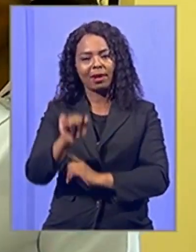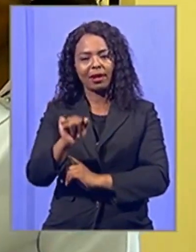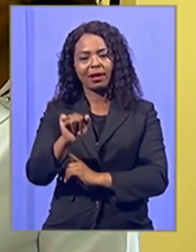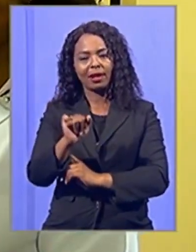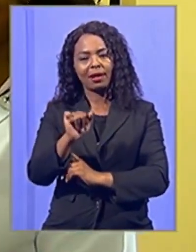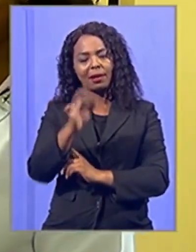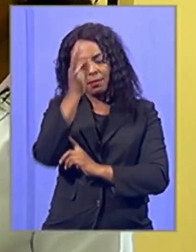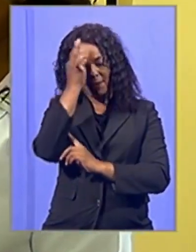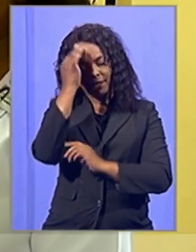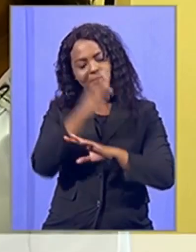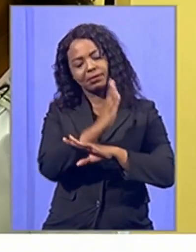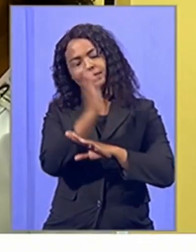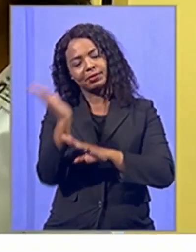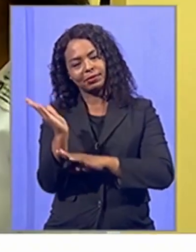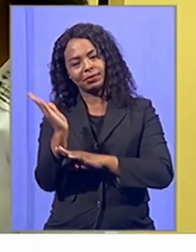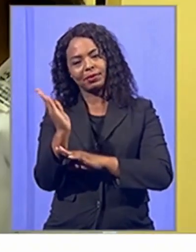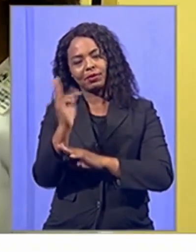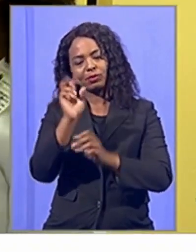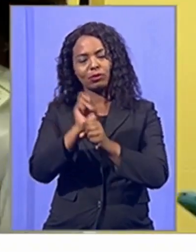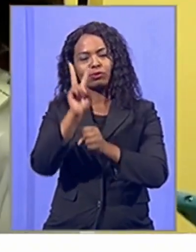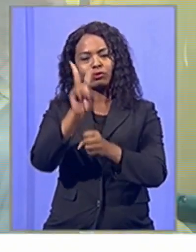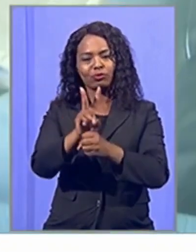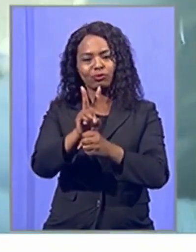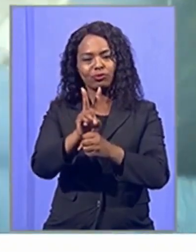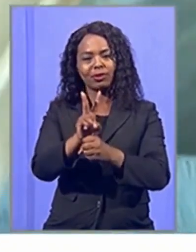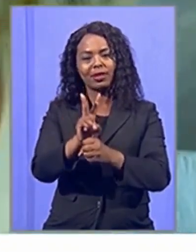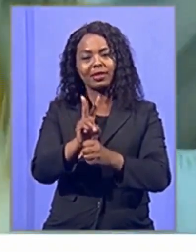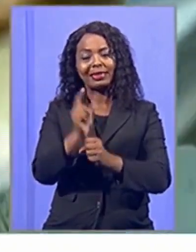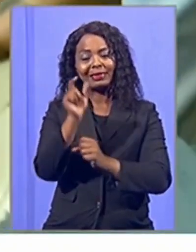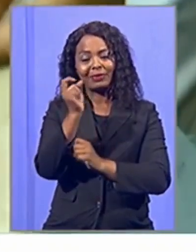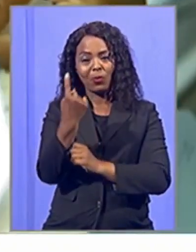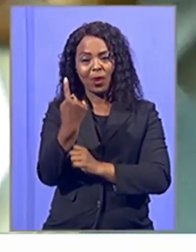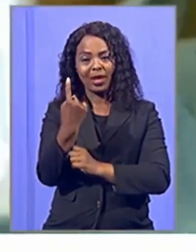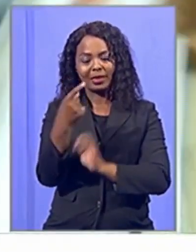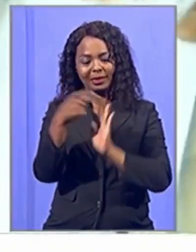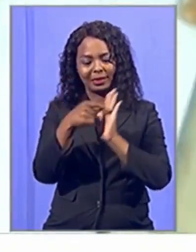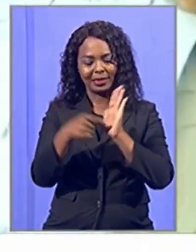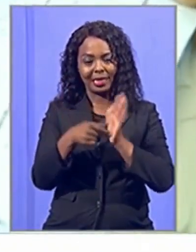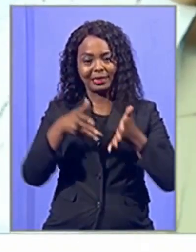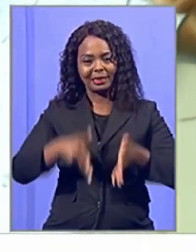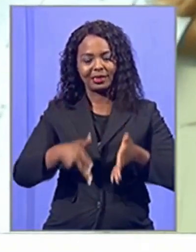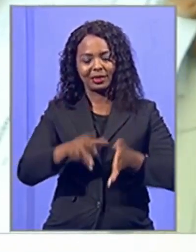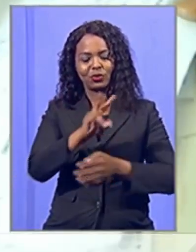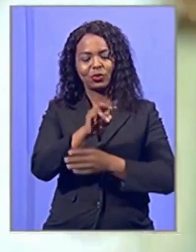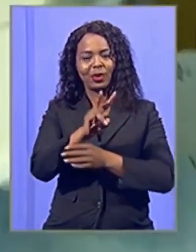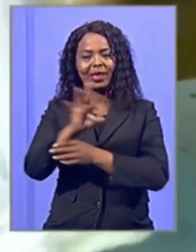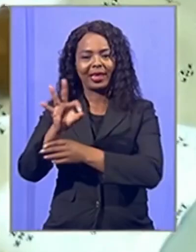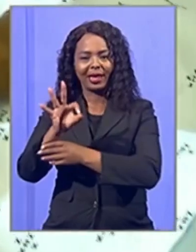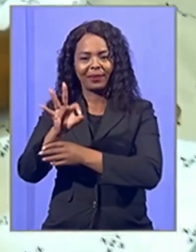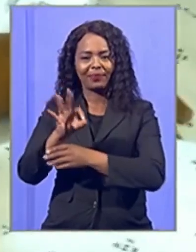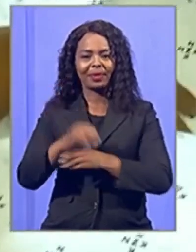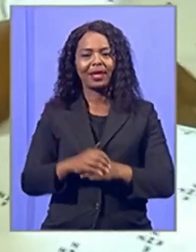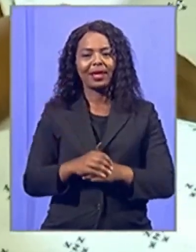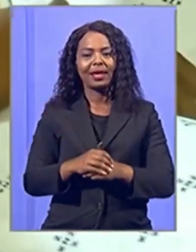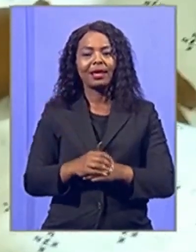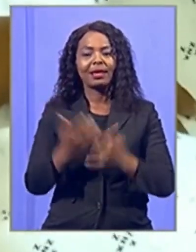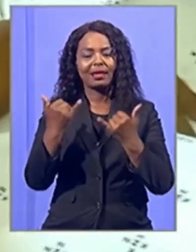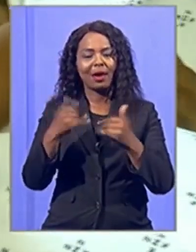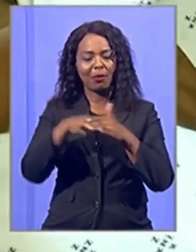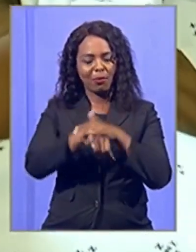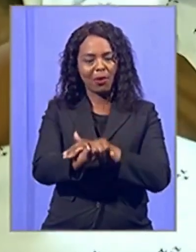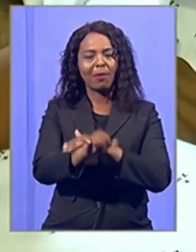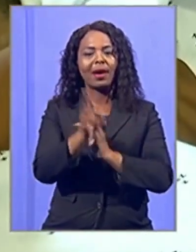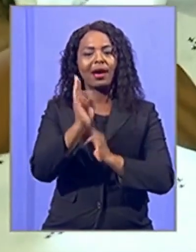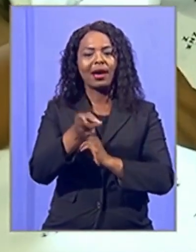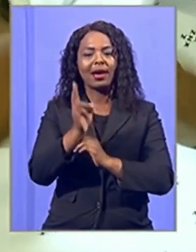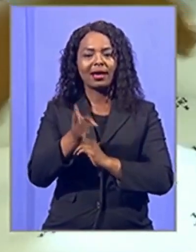metsotswana morago ga bošegogare letšatšing la pele la ngwaga wa 2023. Baoki ka bookelong ba amogetse ba bangwe